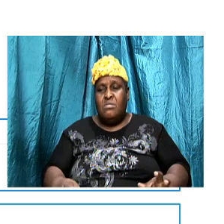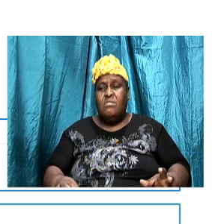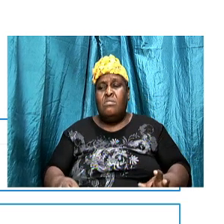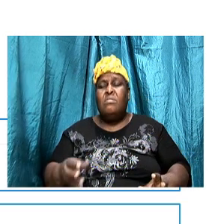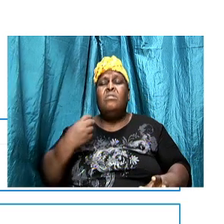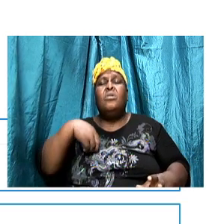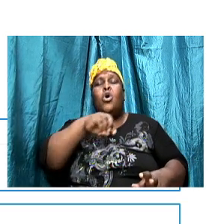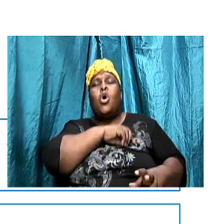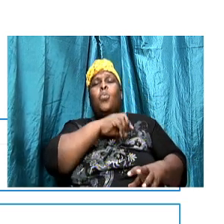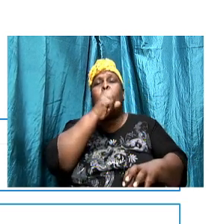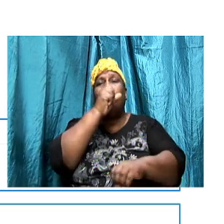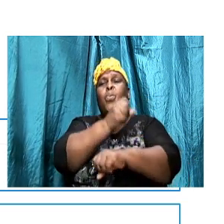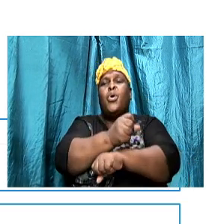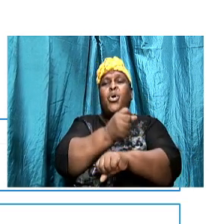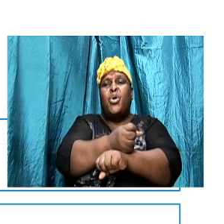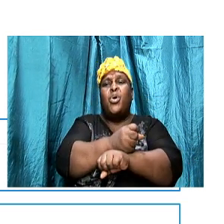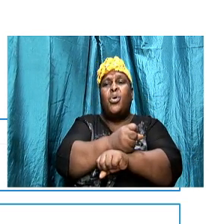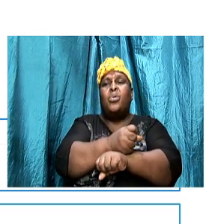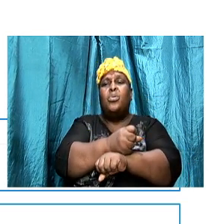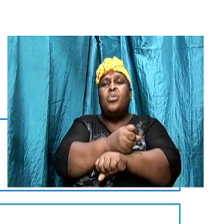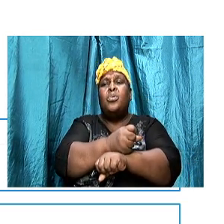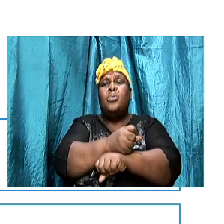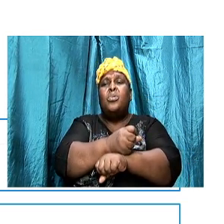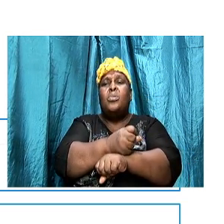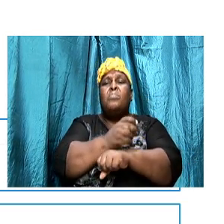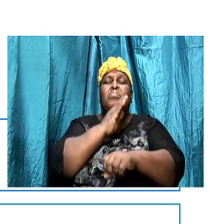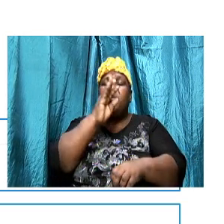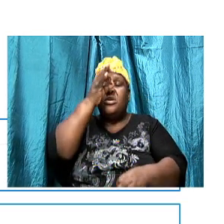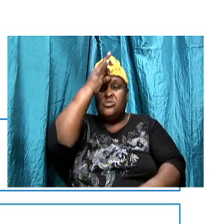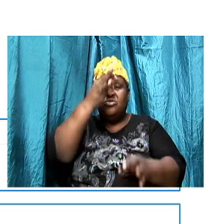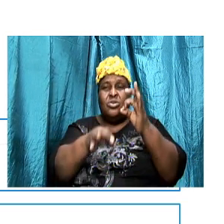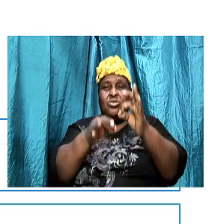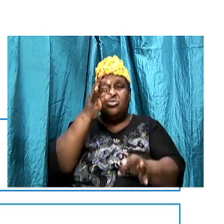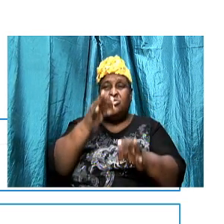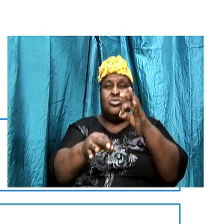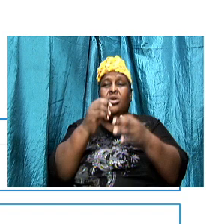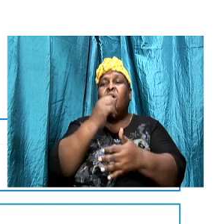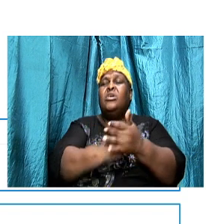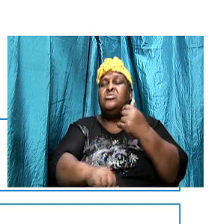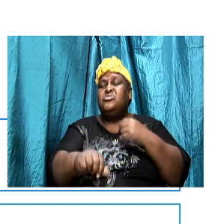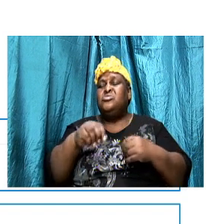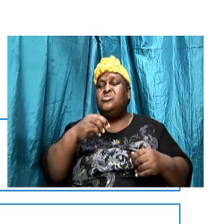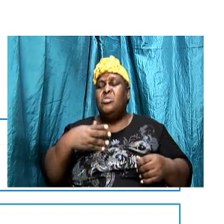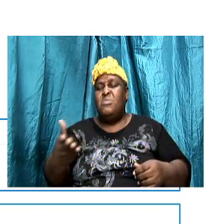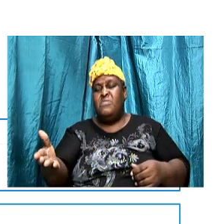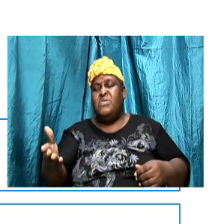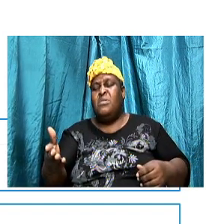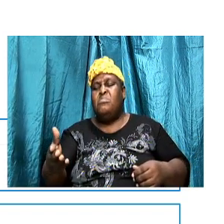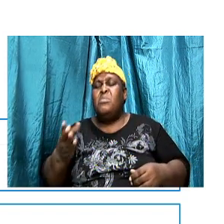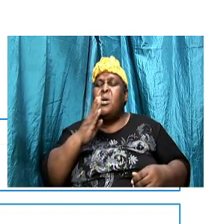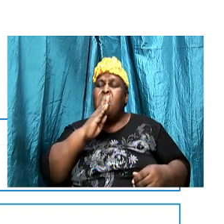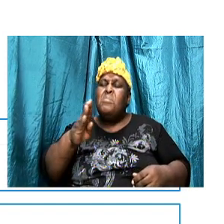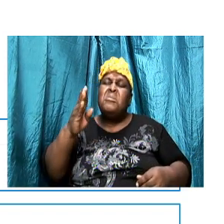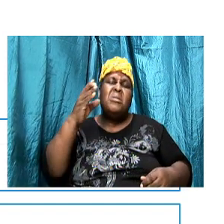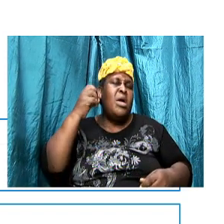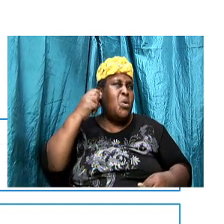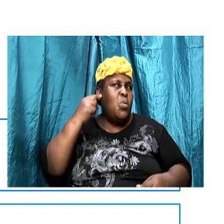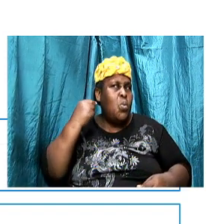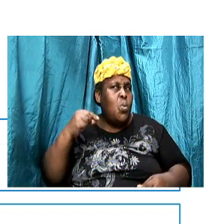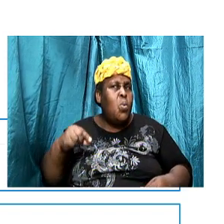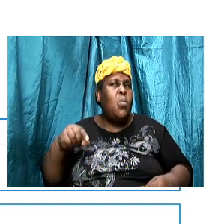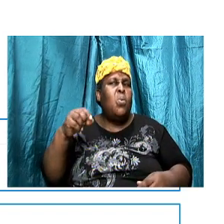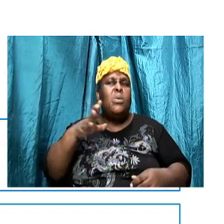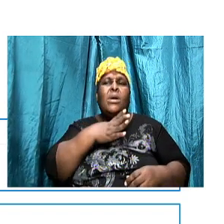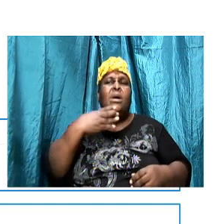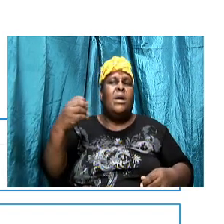know, will be judged, and some of them will be like gold, some of them will be like silver, others